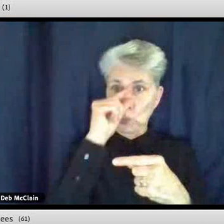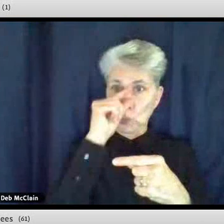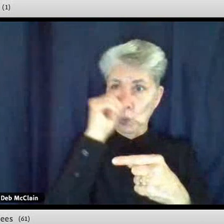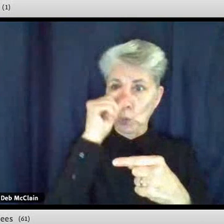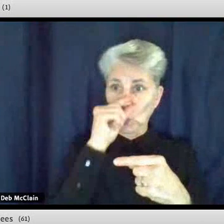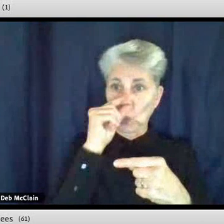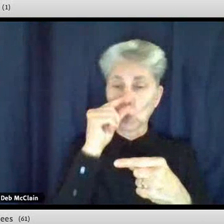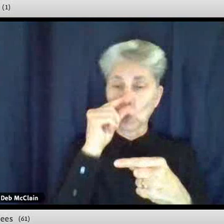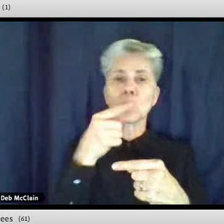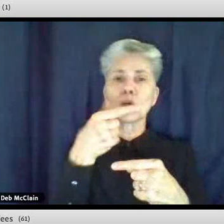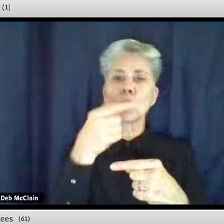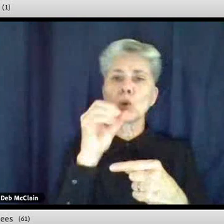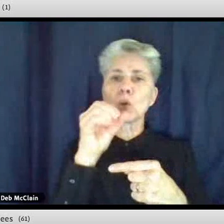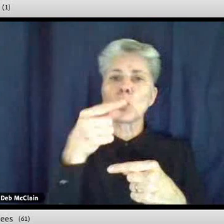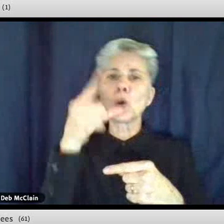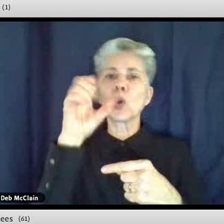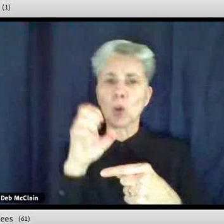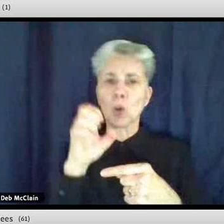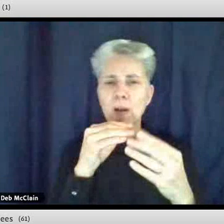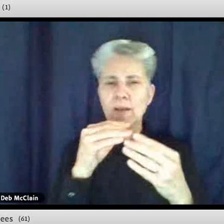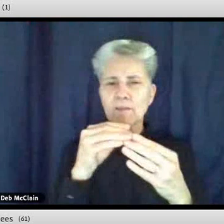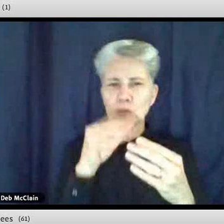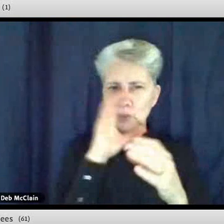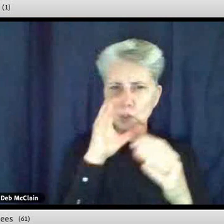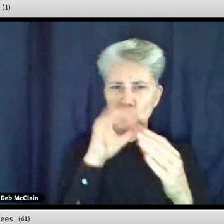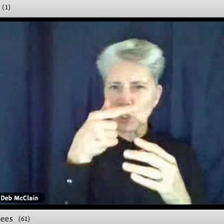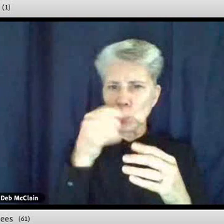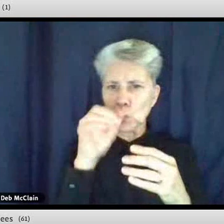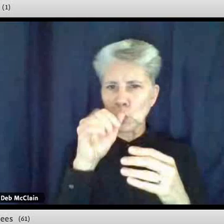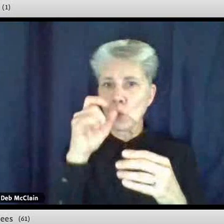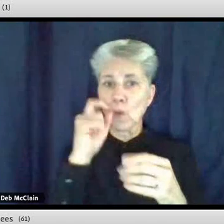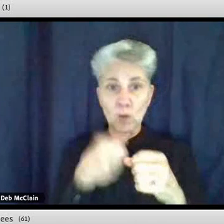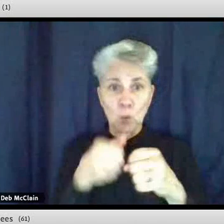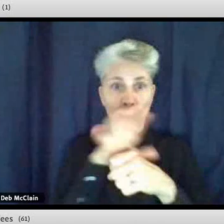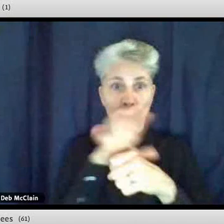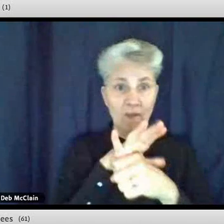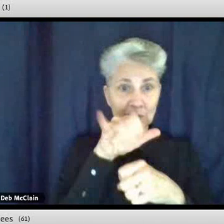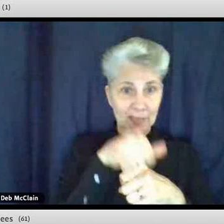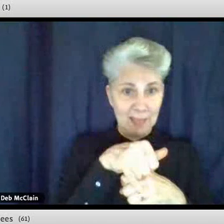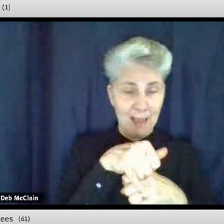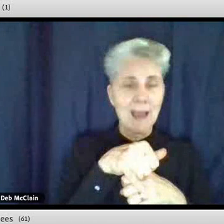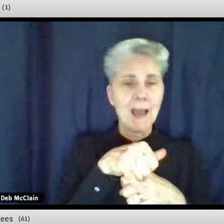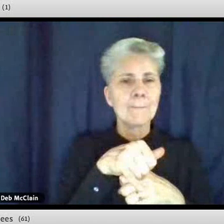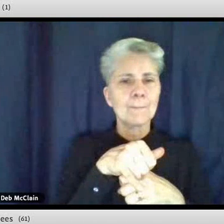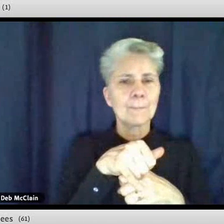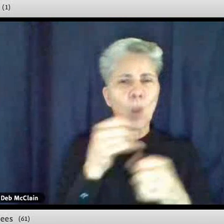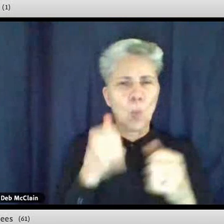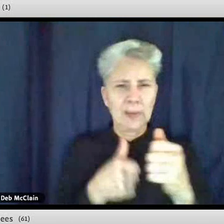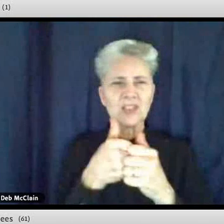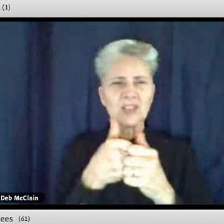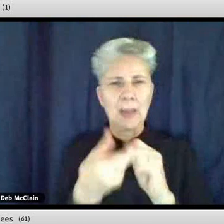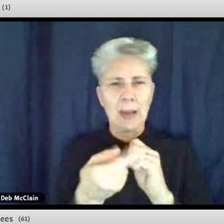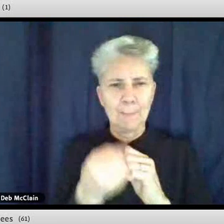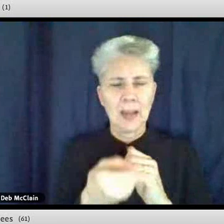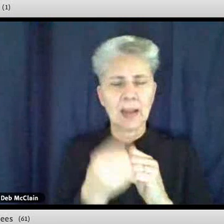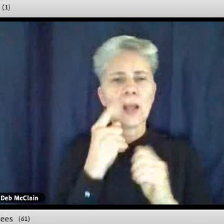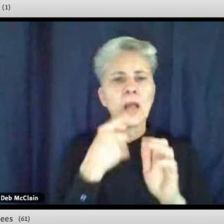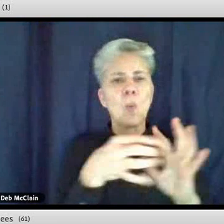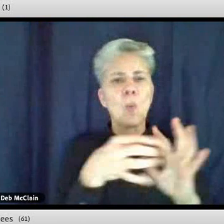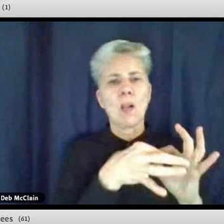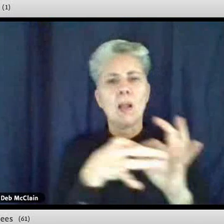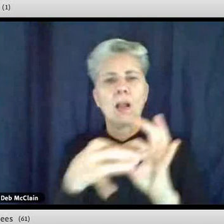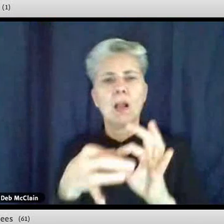in Google, this is a fantastic partnership. Whenever you do a search in Google, say for coronavirus, should catch up in